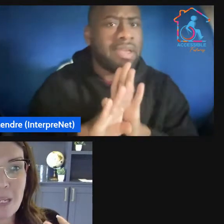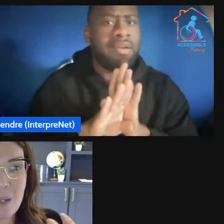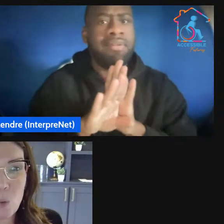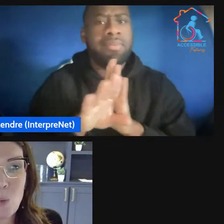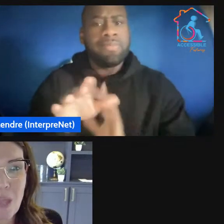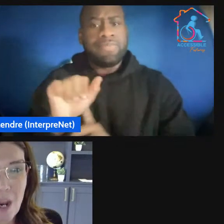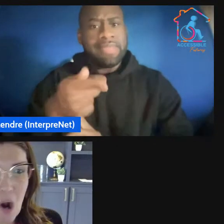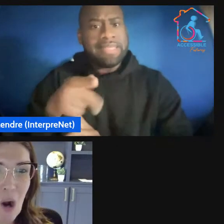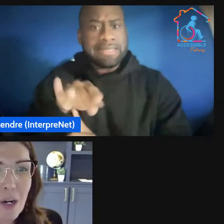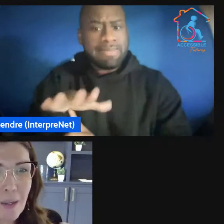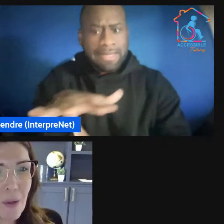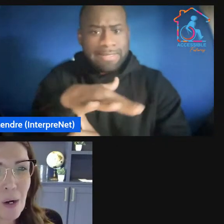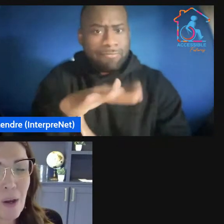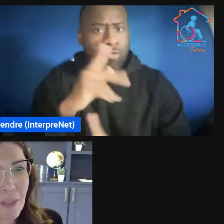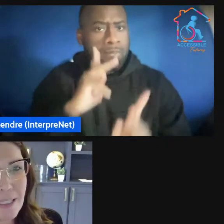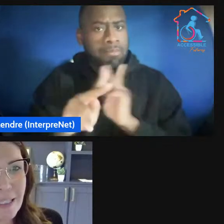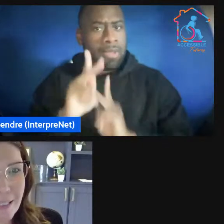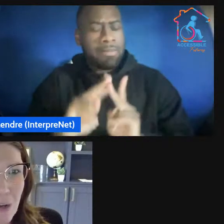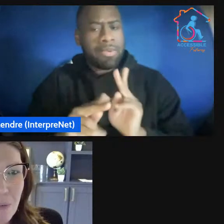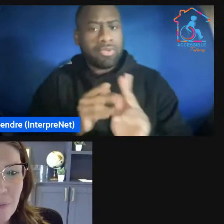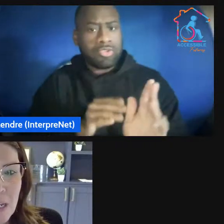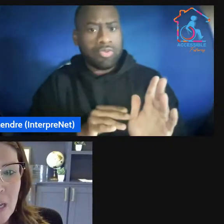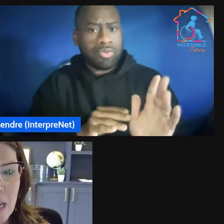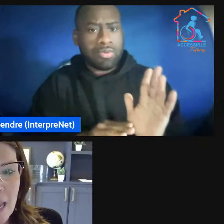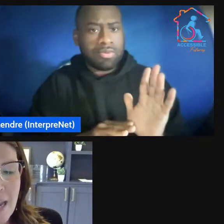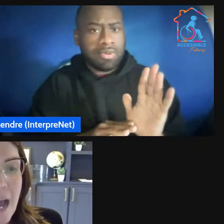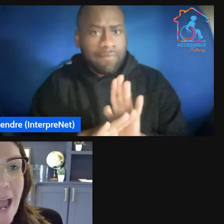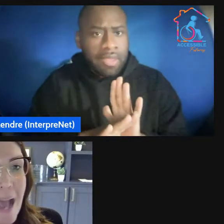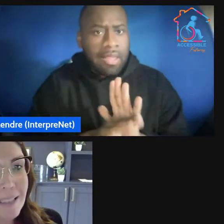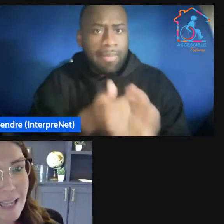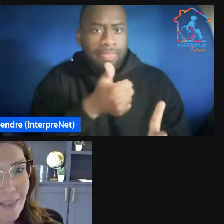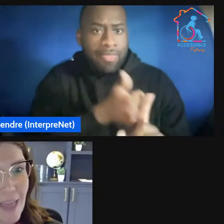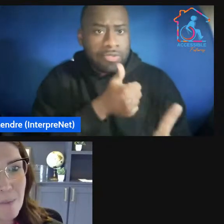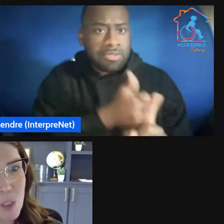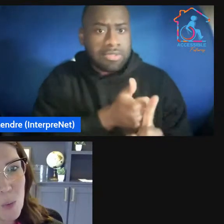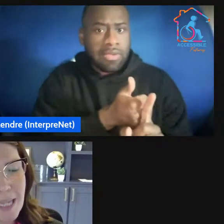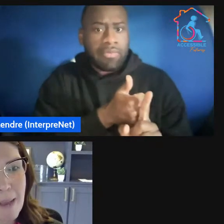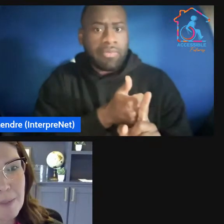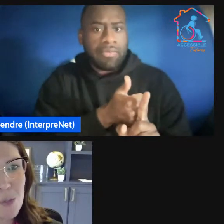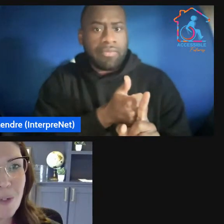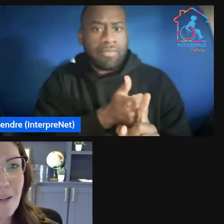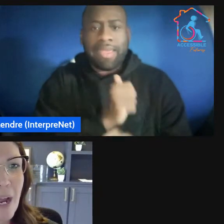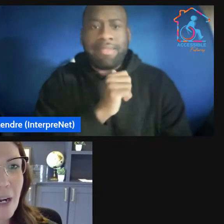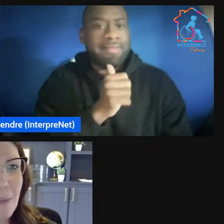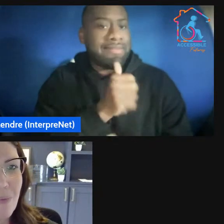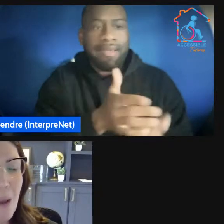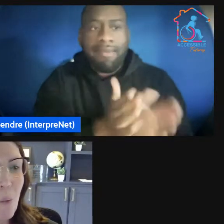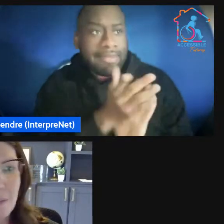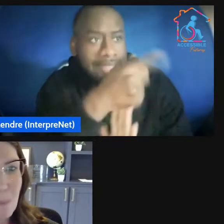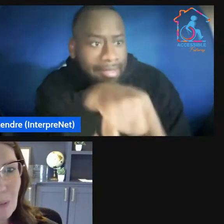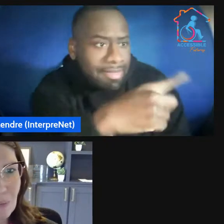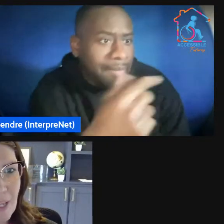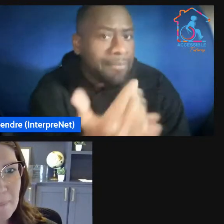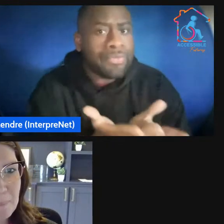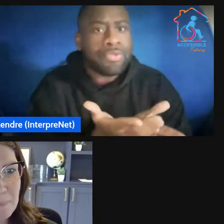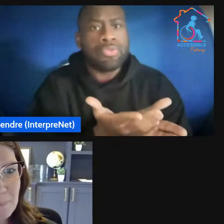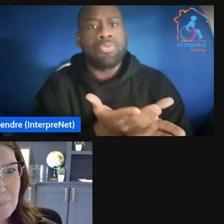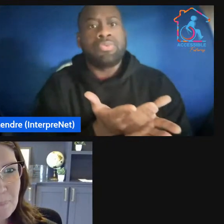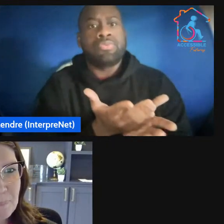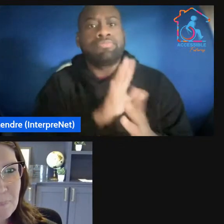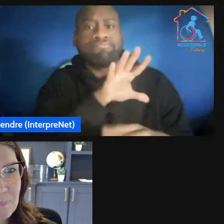to be who they are and their authentic self, and not asking them to adapt to an environment that wasn't built for